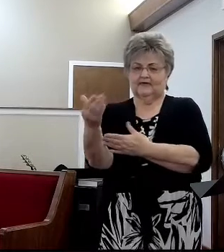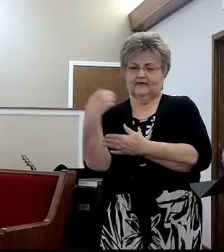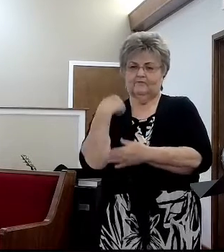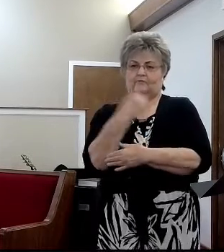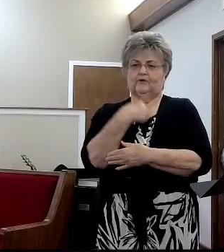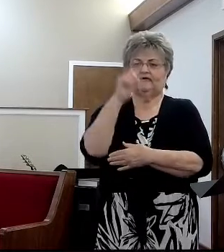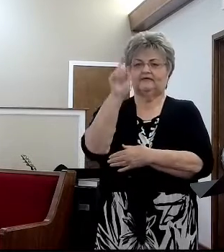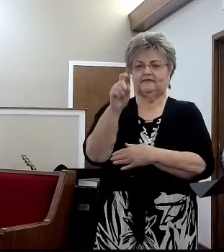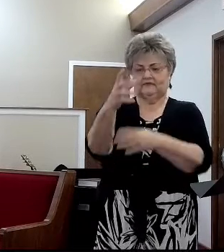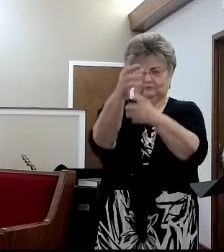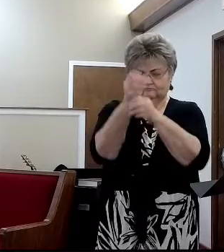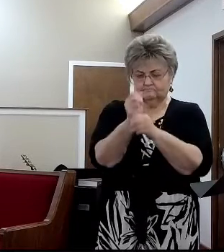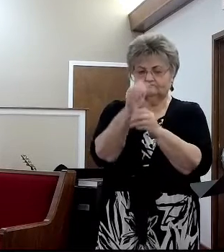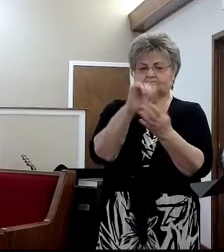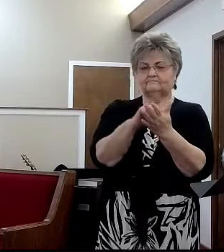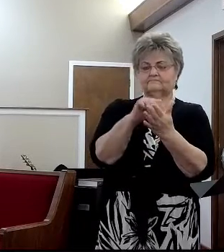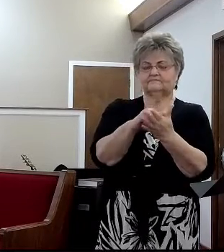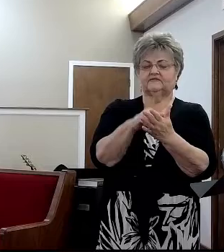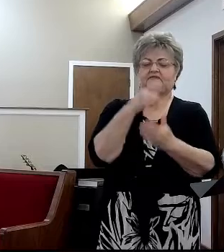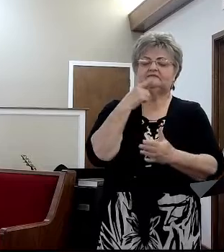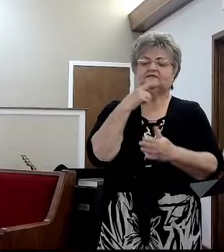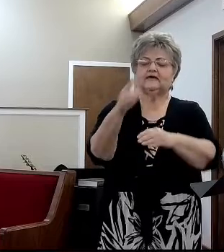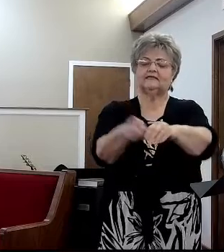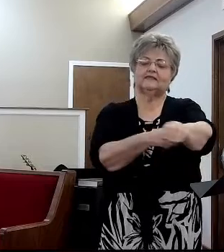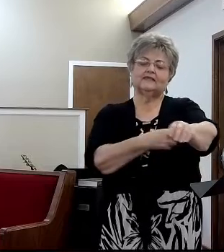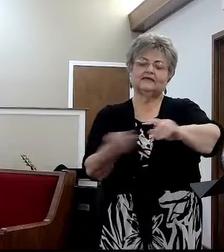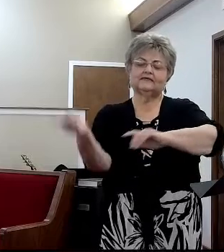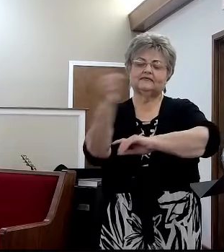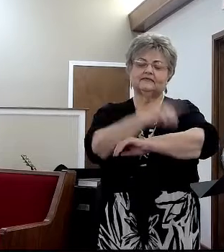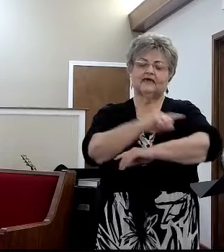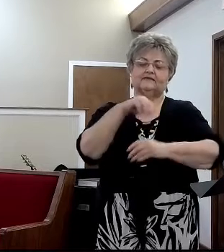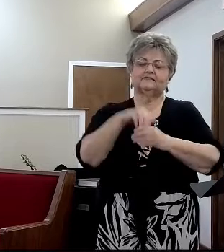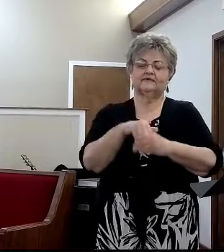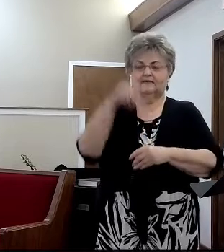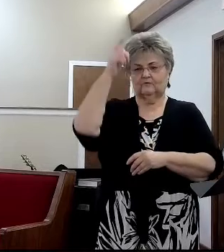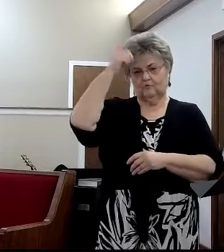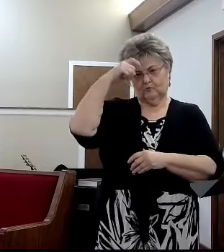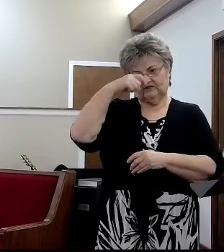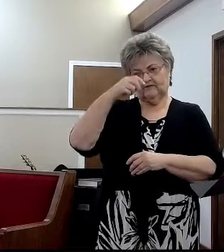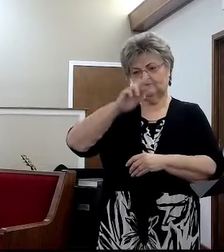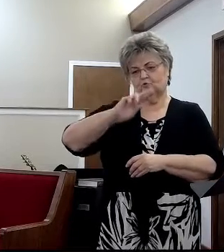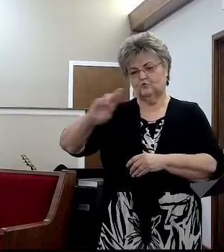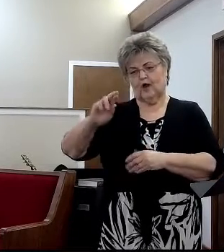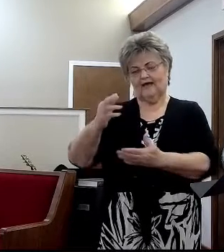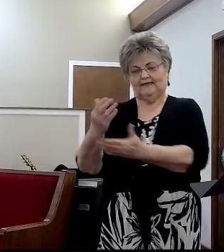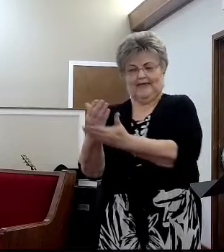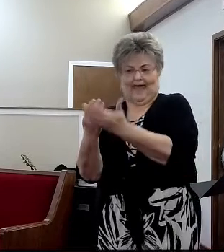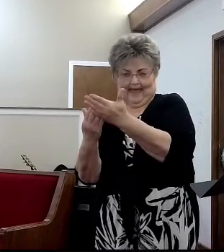say the length of the days is in her right hand. So if you have wisdom,